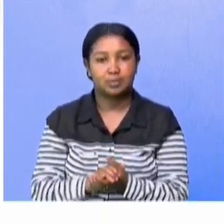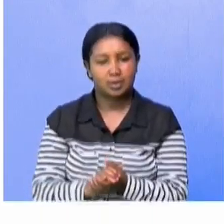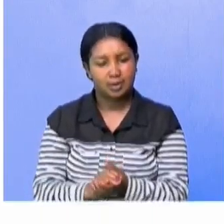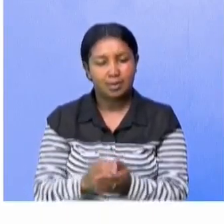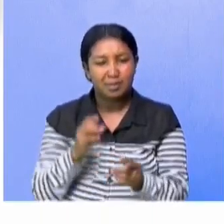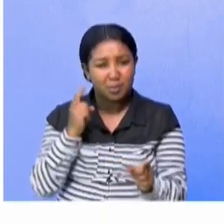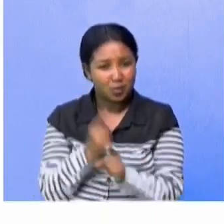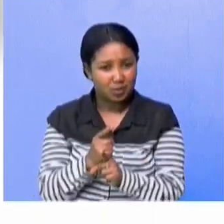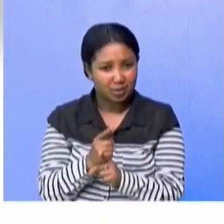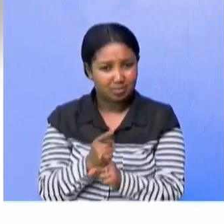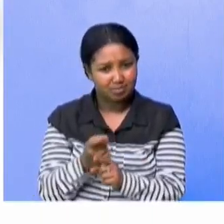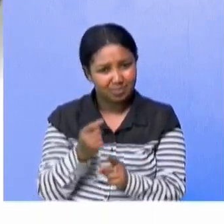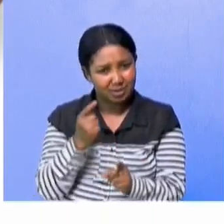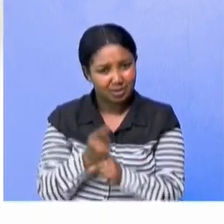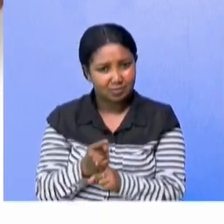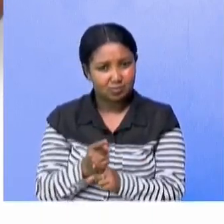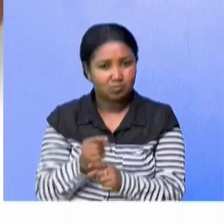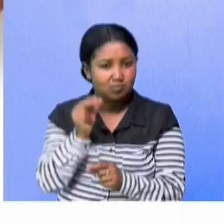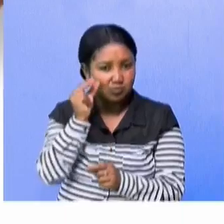properly.